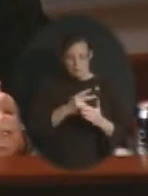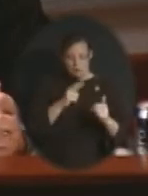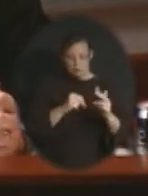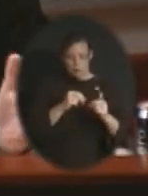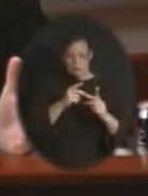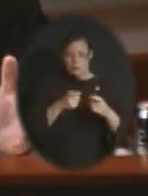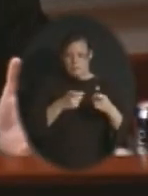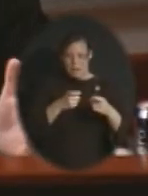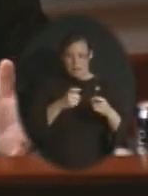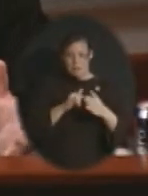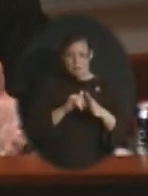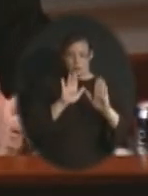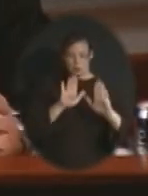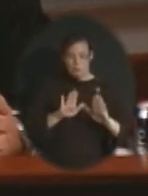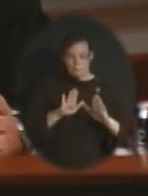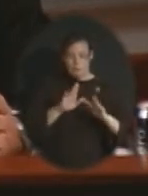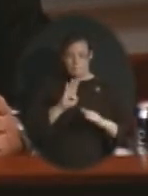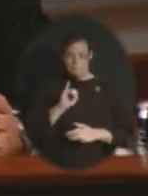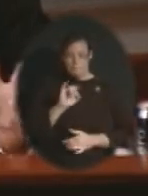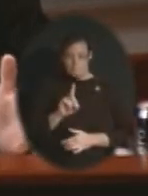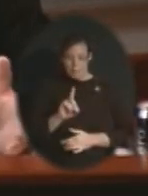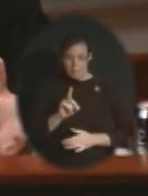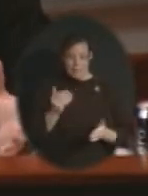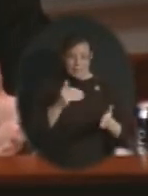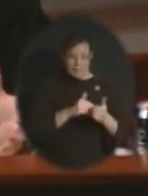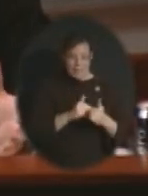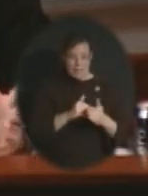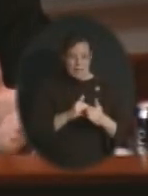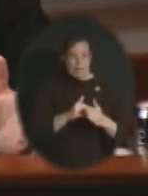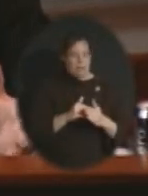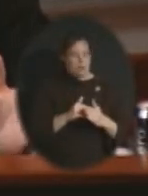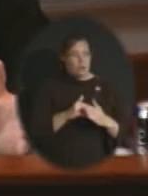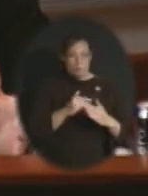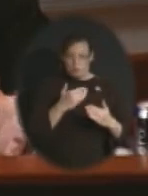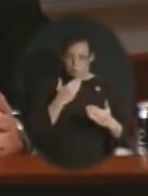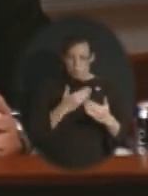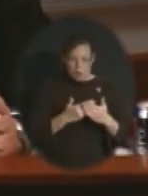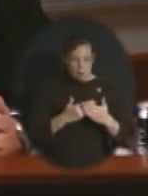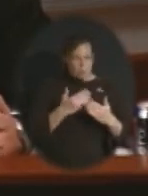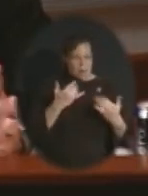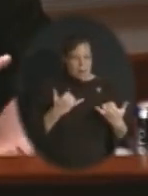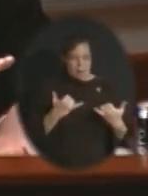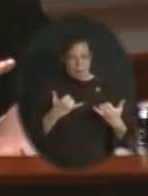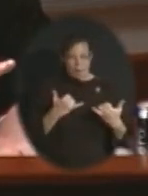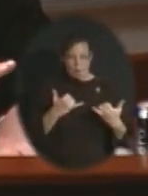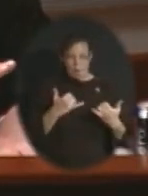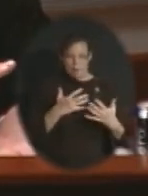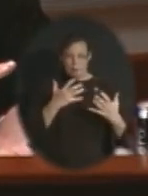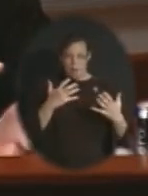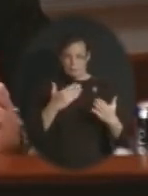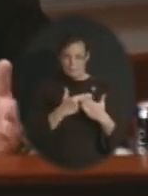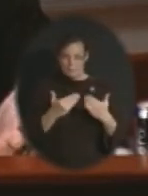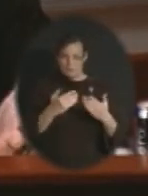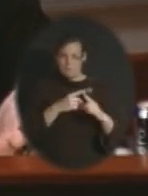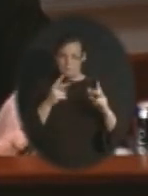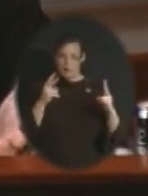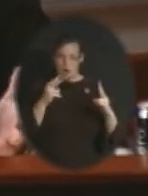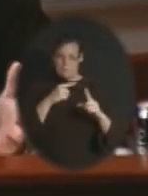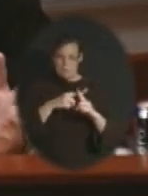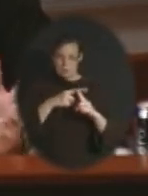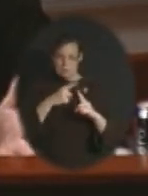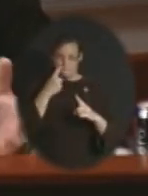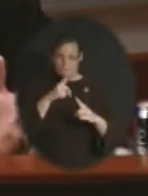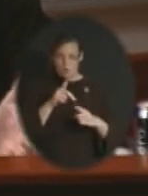was a terrific bid. Again, we're hitting the climate extremely well right now. And so a lot of things that are very positive